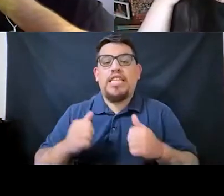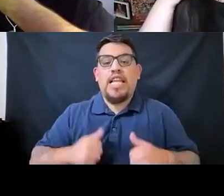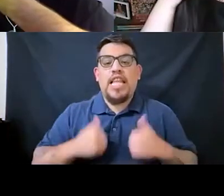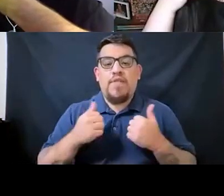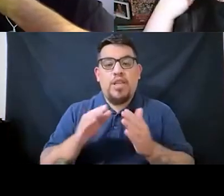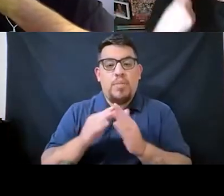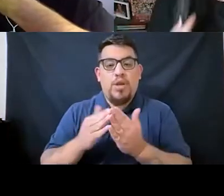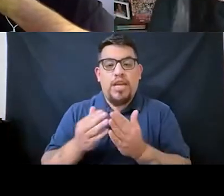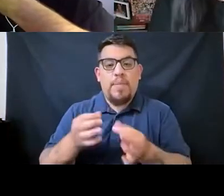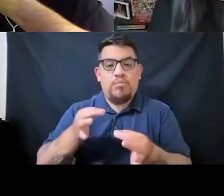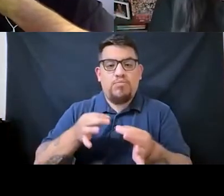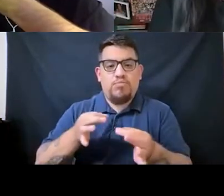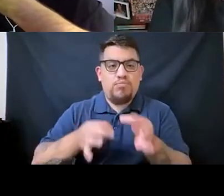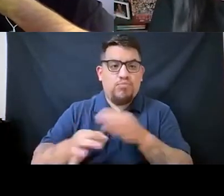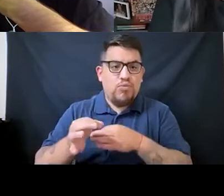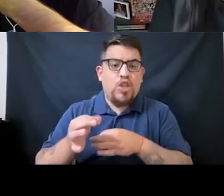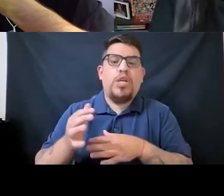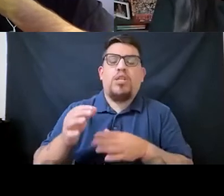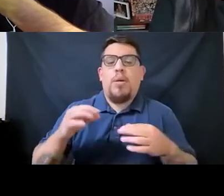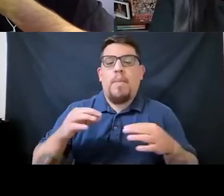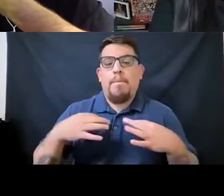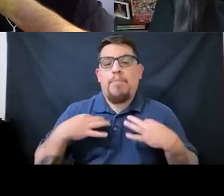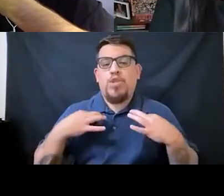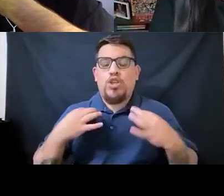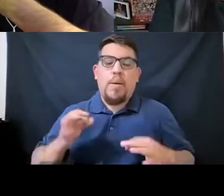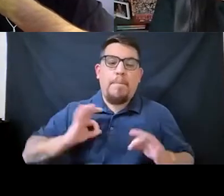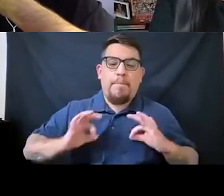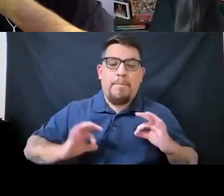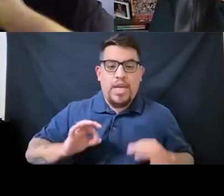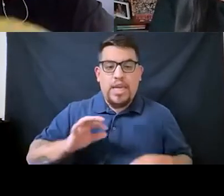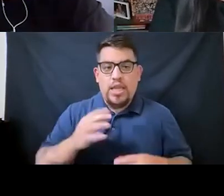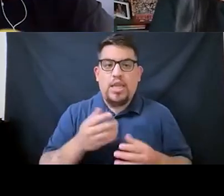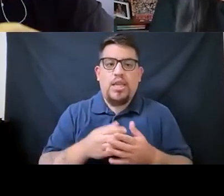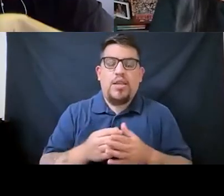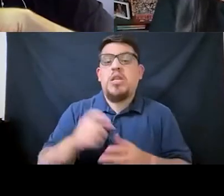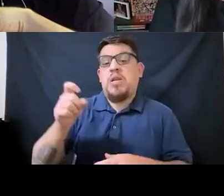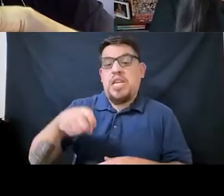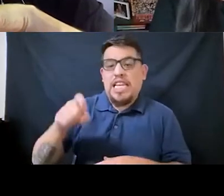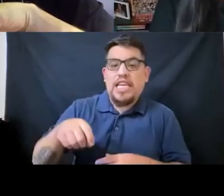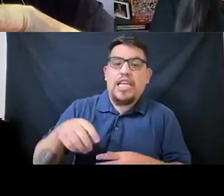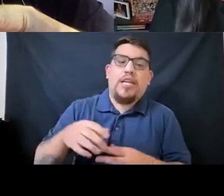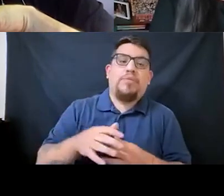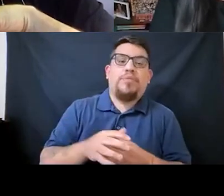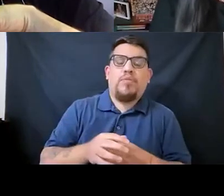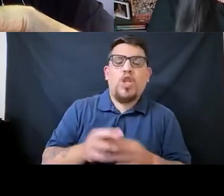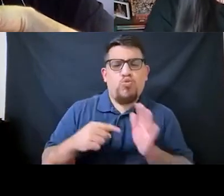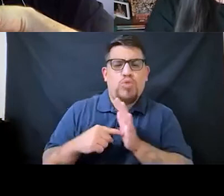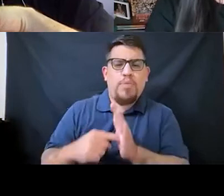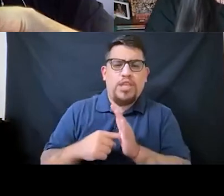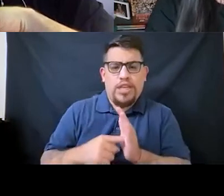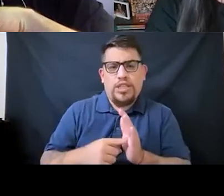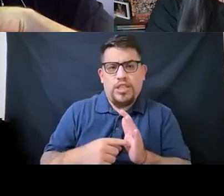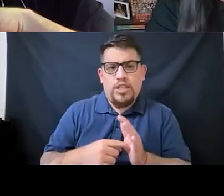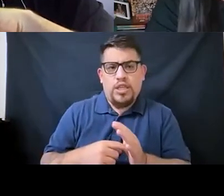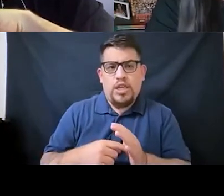through, you know, t-shirts and pins and things like that. And there is a need for representation that people